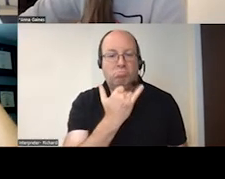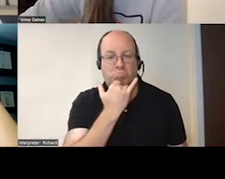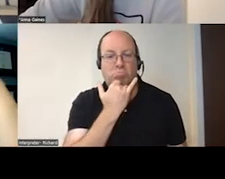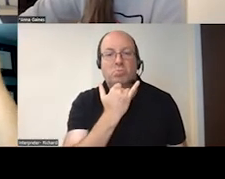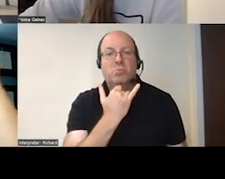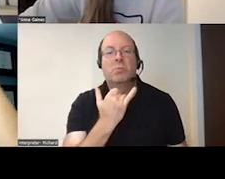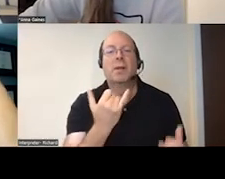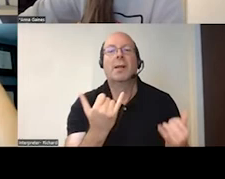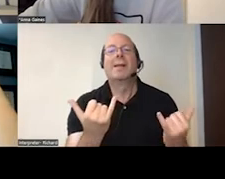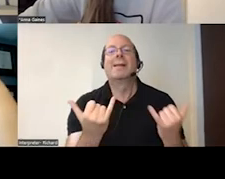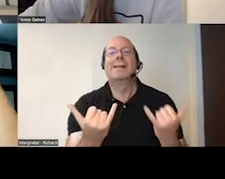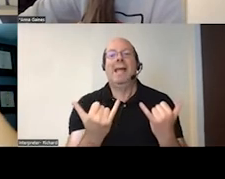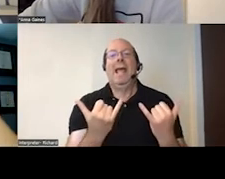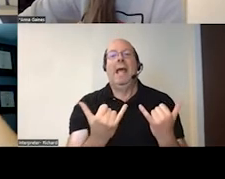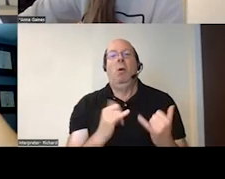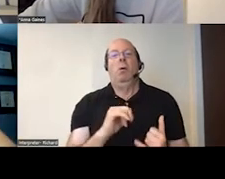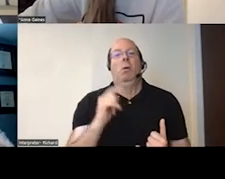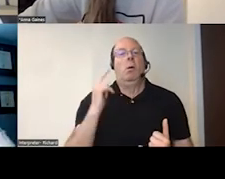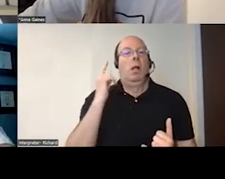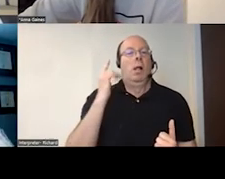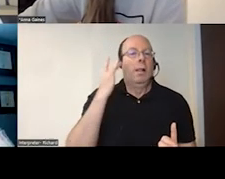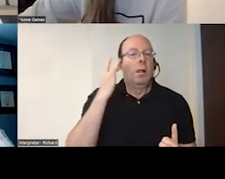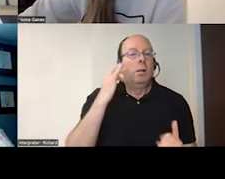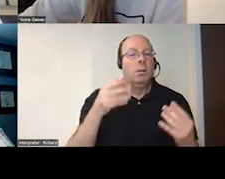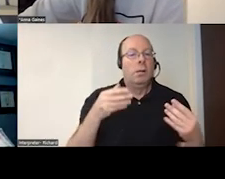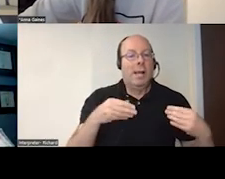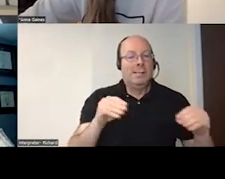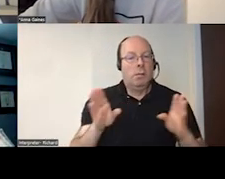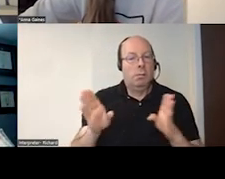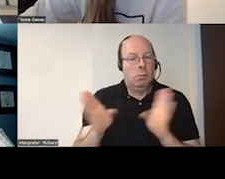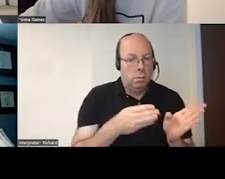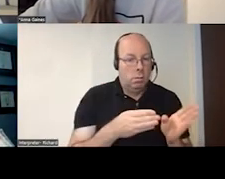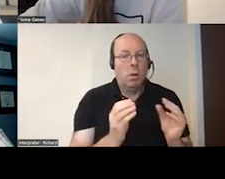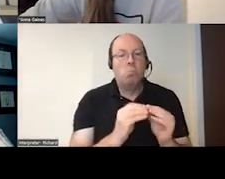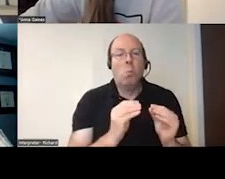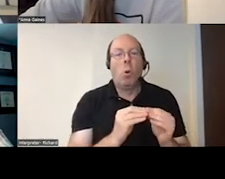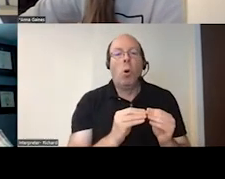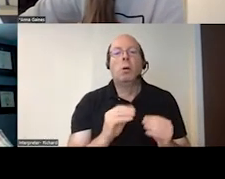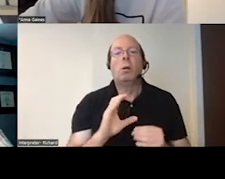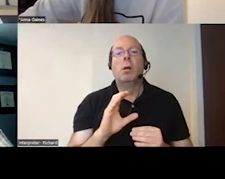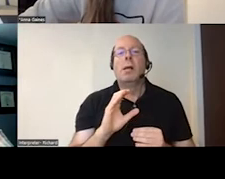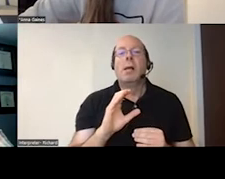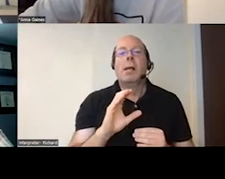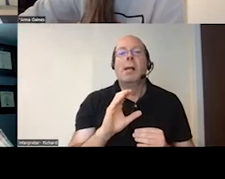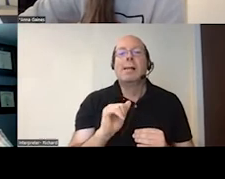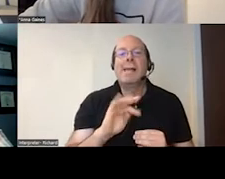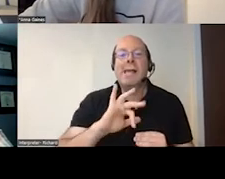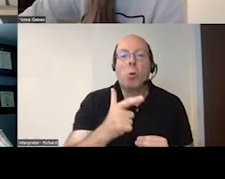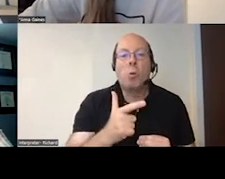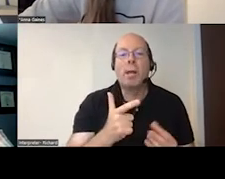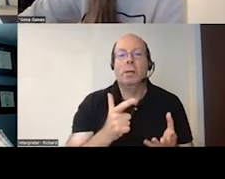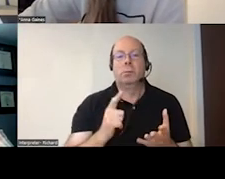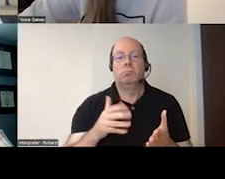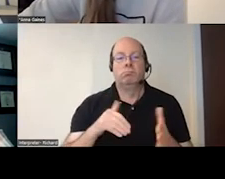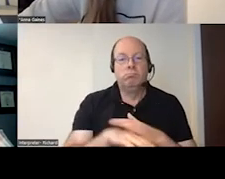we're pivoting our just sales channels and our efforts towards more so catering and custom catering orders, and still definitely